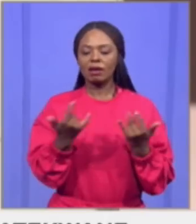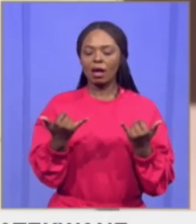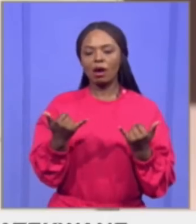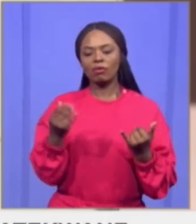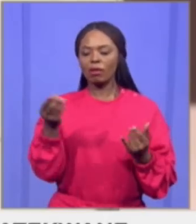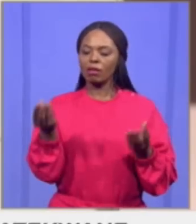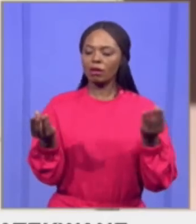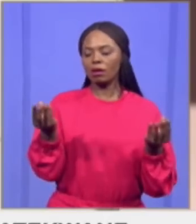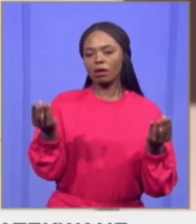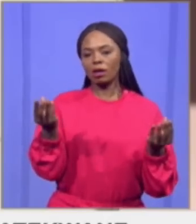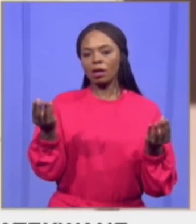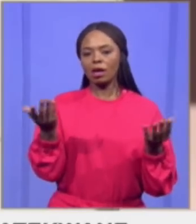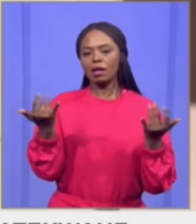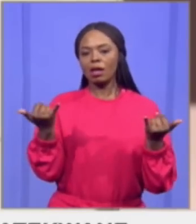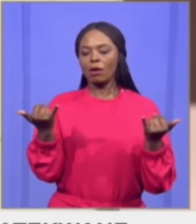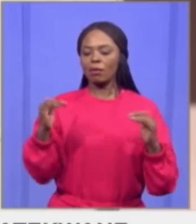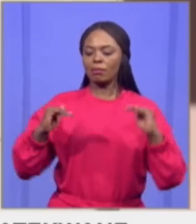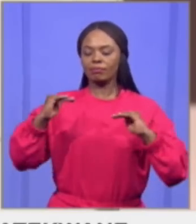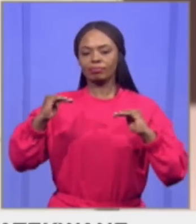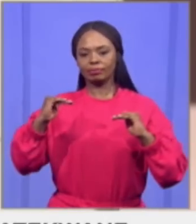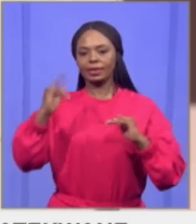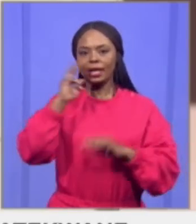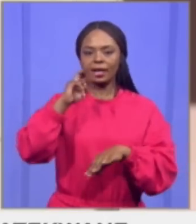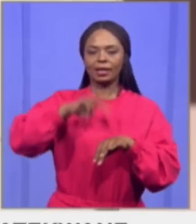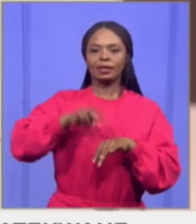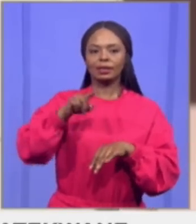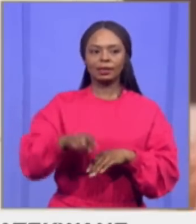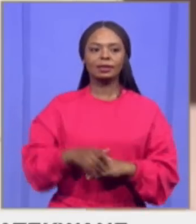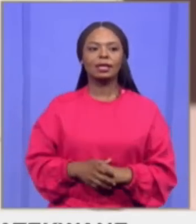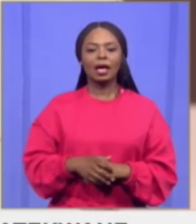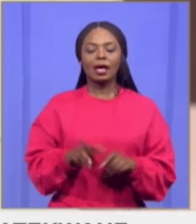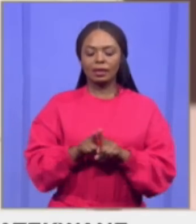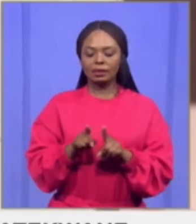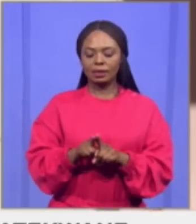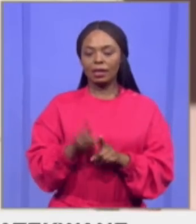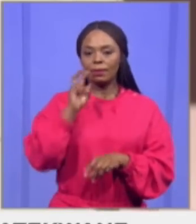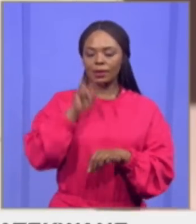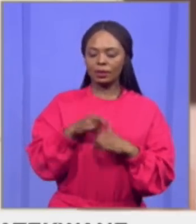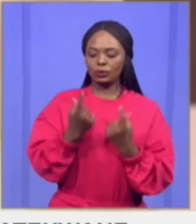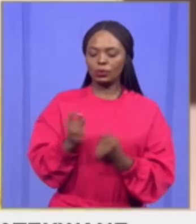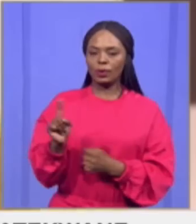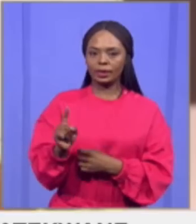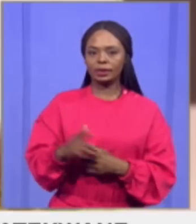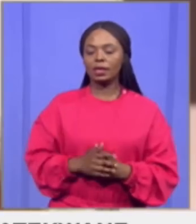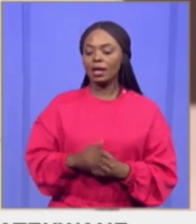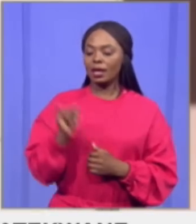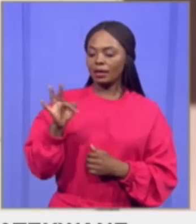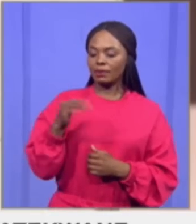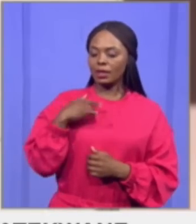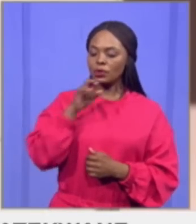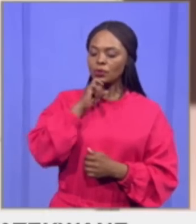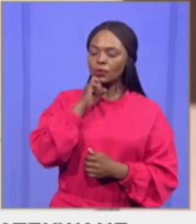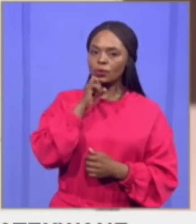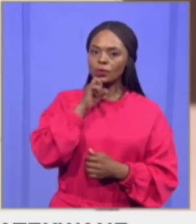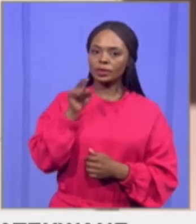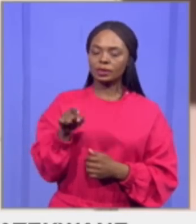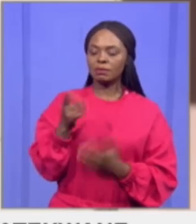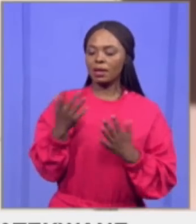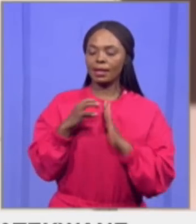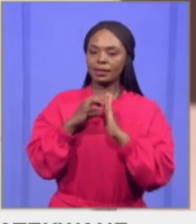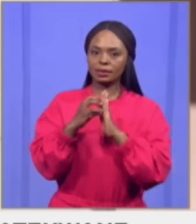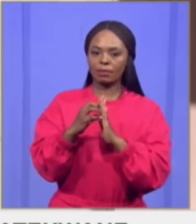ho tlameha re keep rebele le ntho le consistency ya hore na ha ke sebedisa like for example